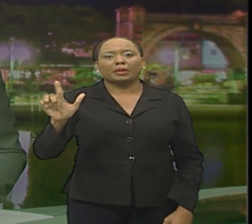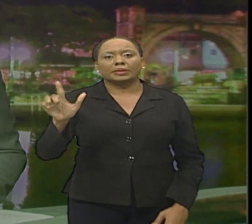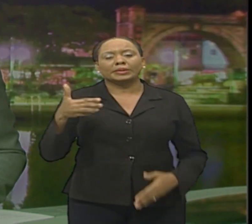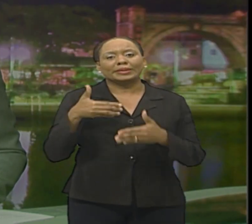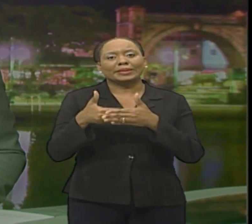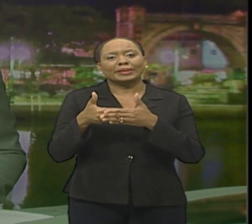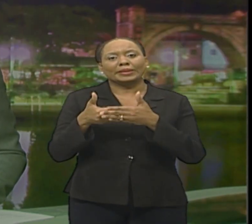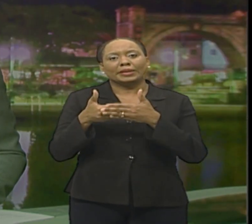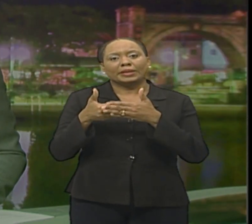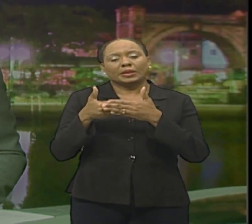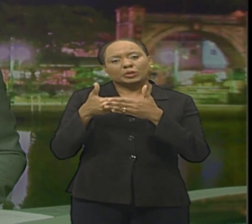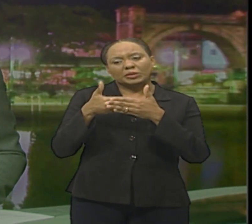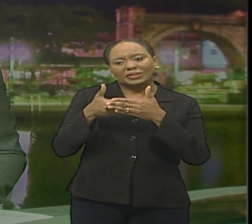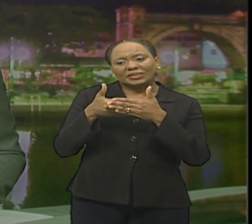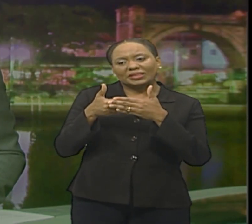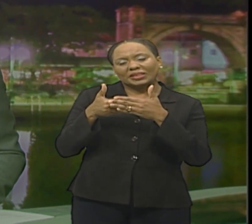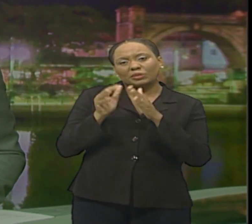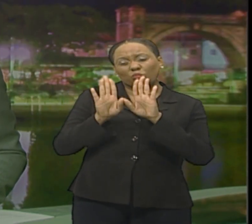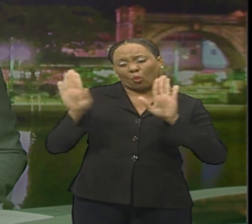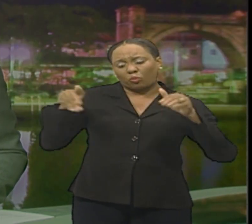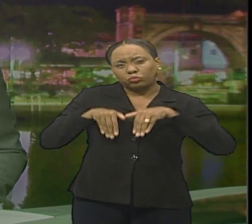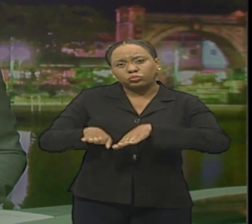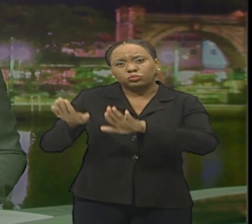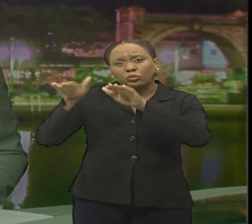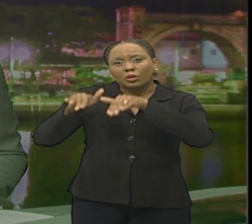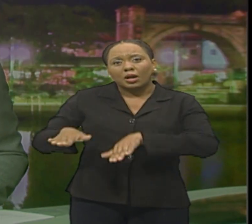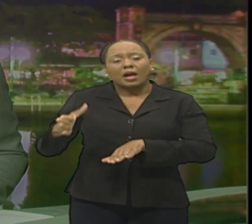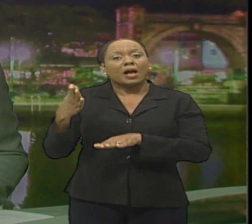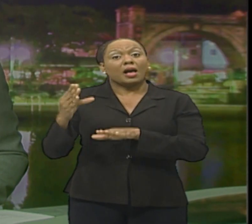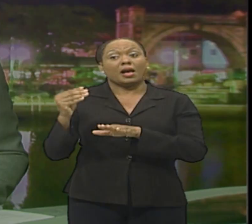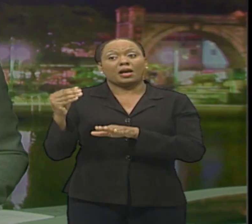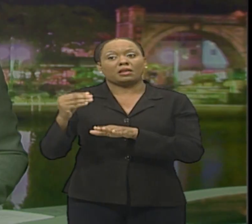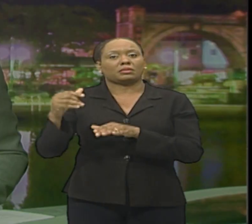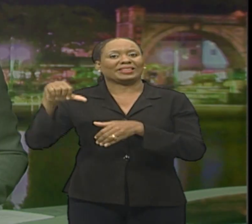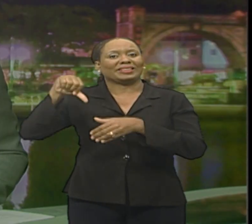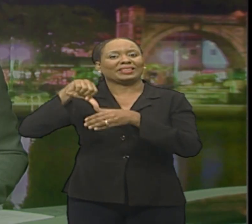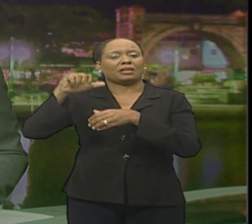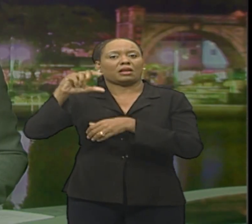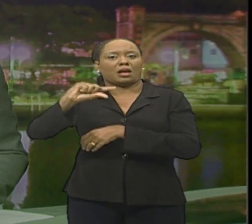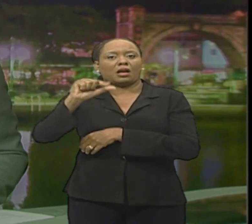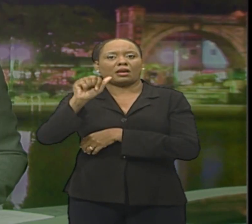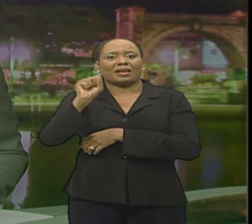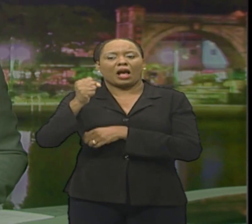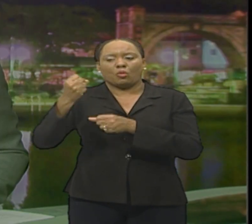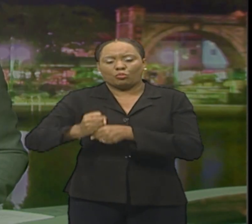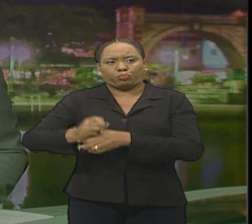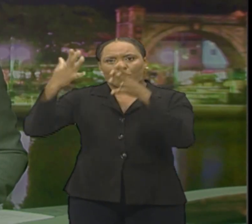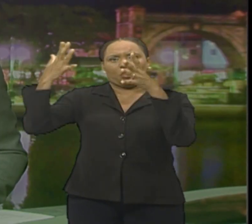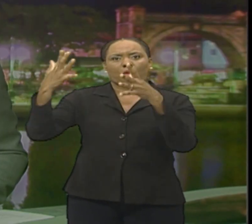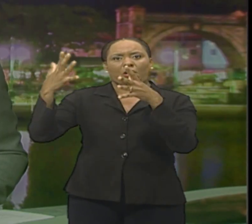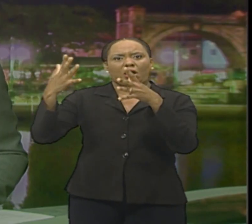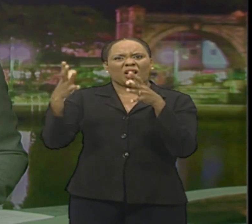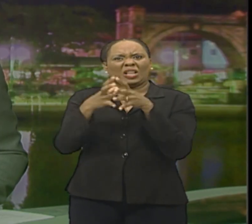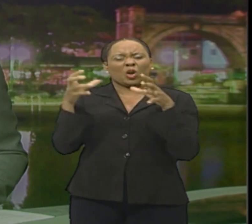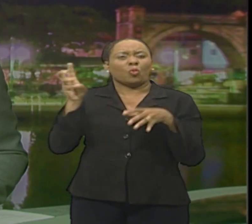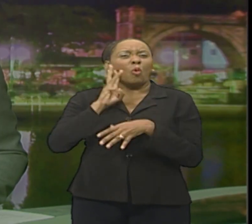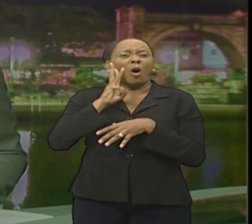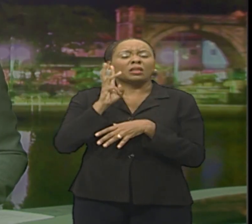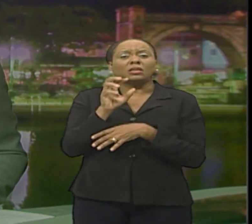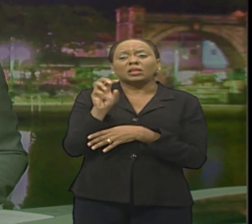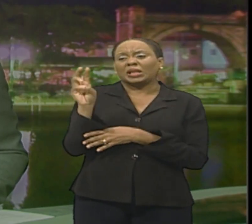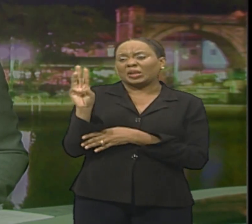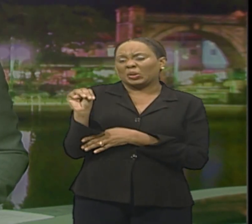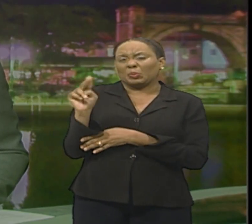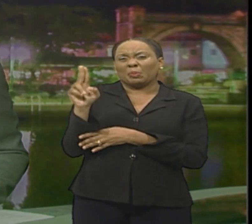responsible for a natural gas explosion late Thursday. The explosion saw large quantities of mud and water spurting several meters into